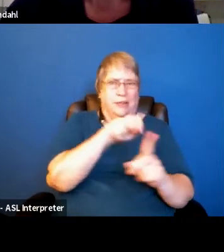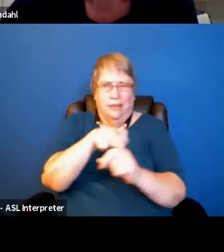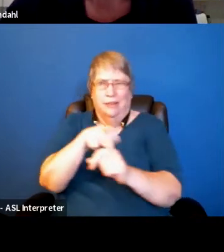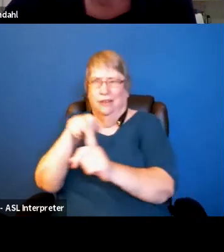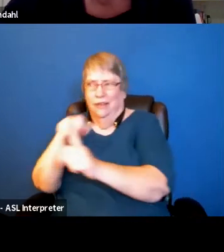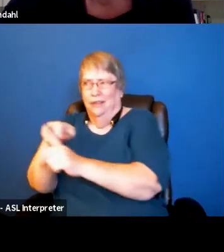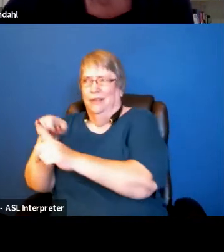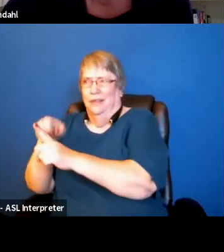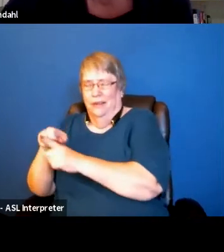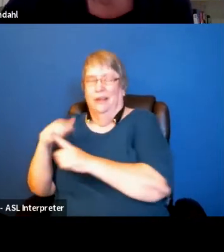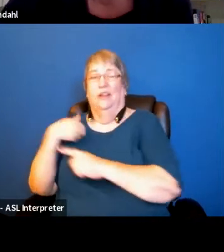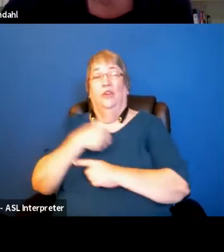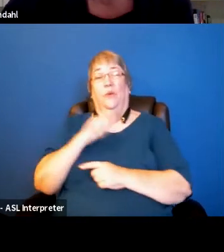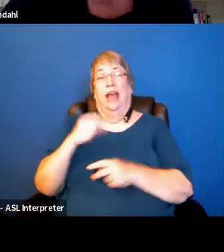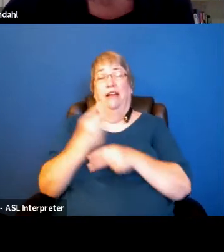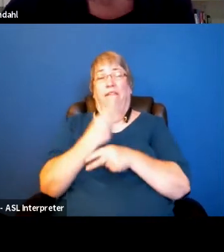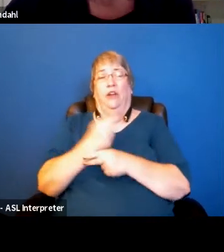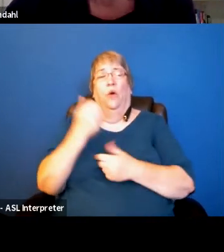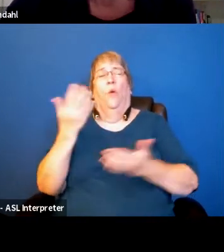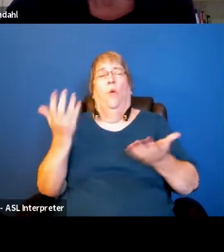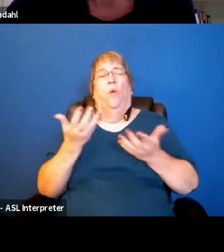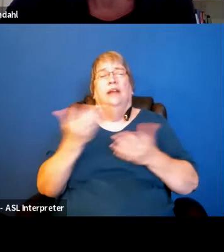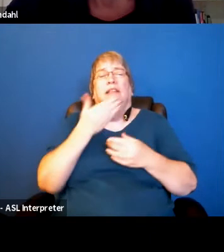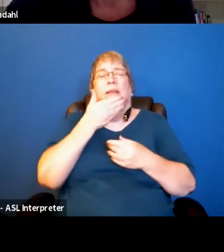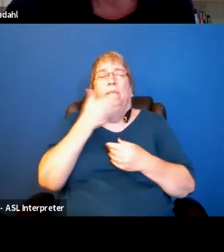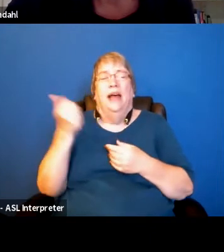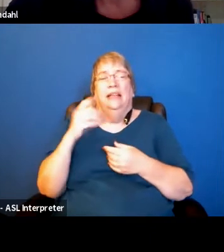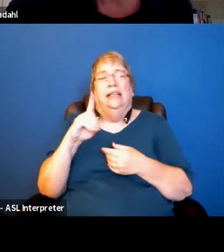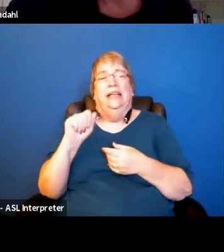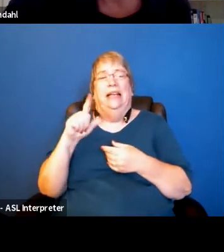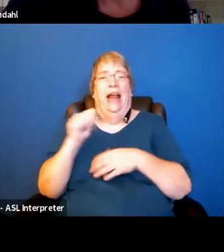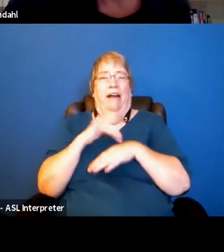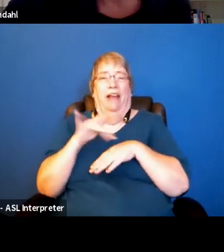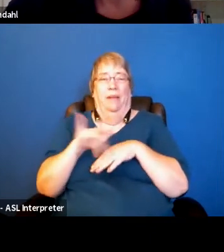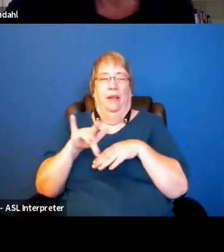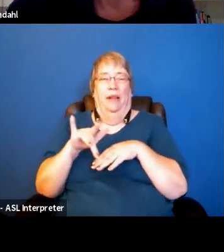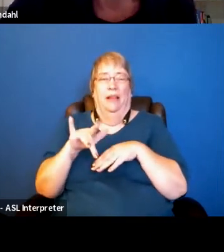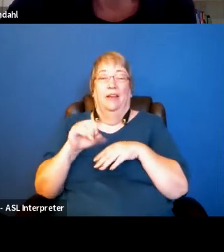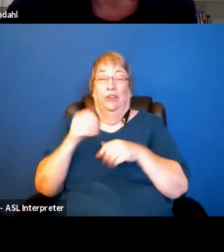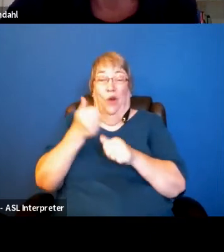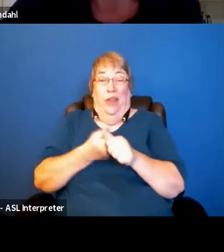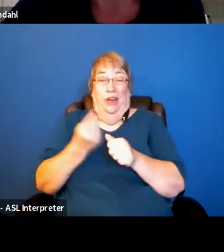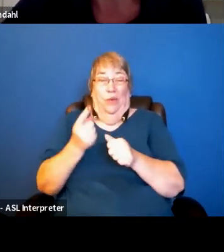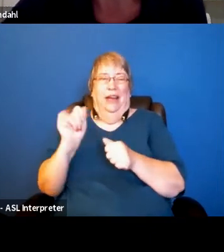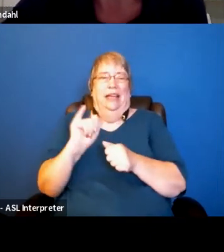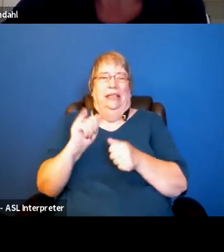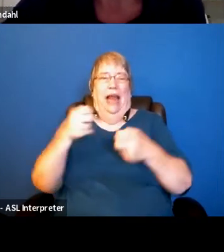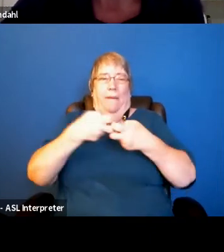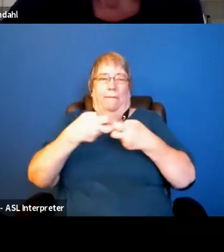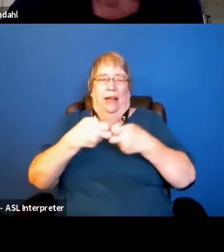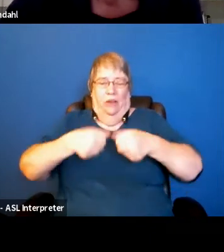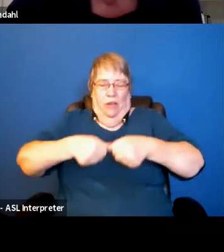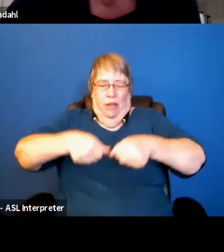data available, with each data source really representing just a small piece of the puzzle that we know as our behavioral health